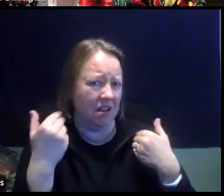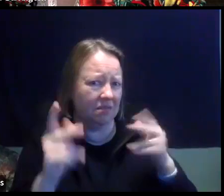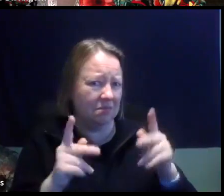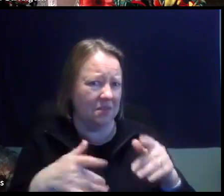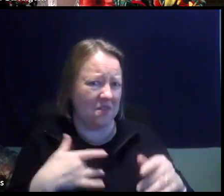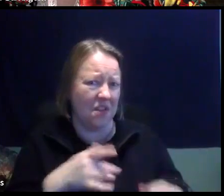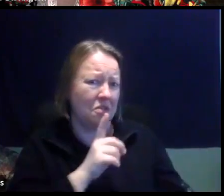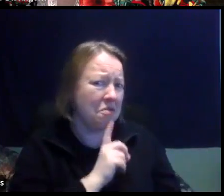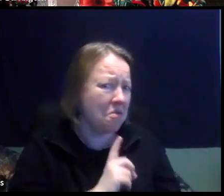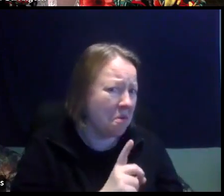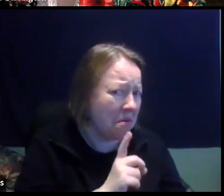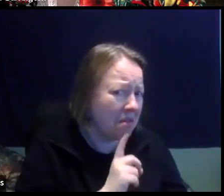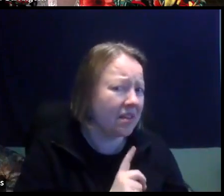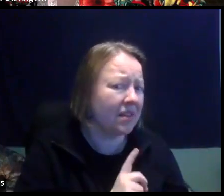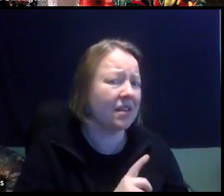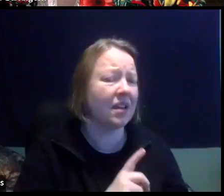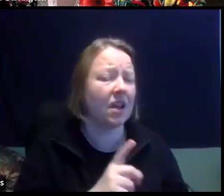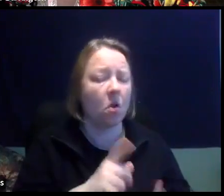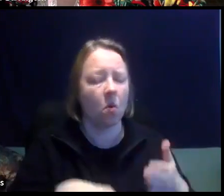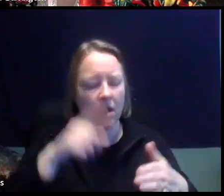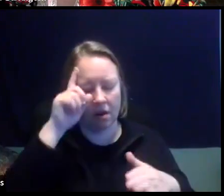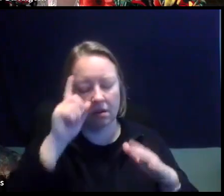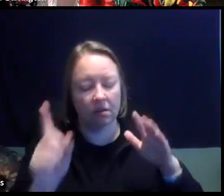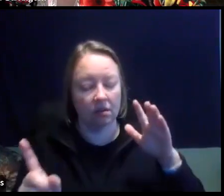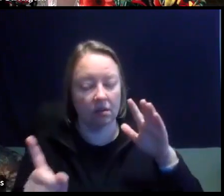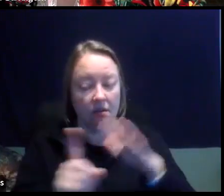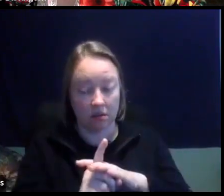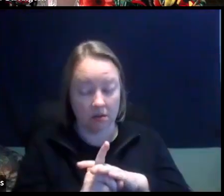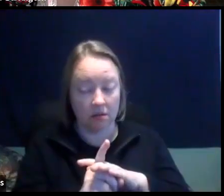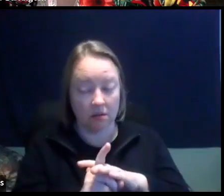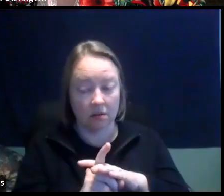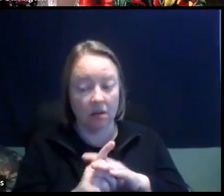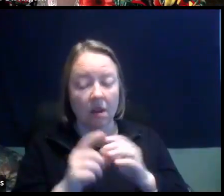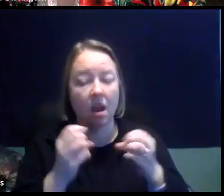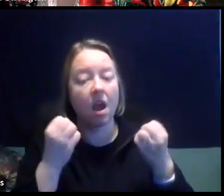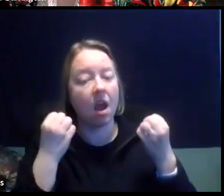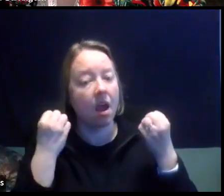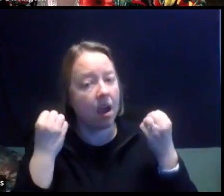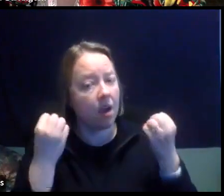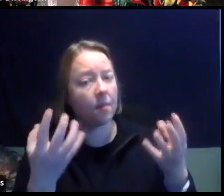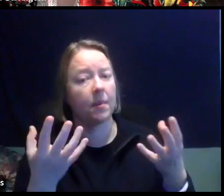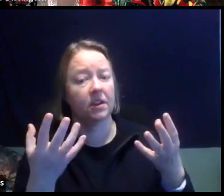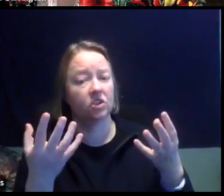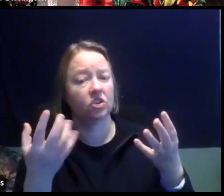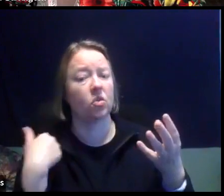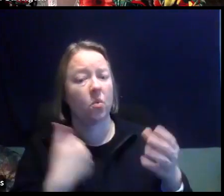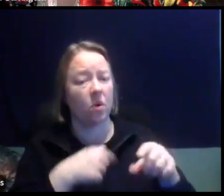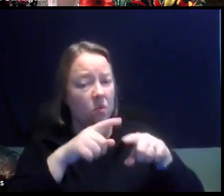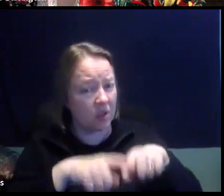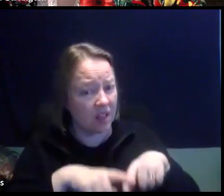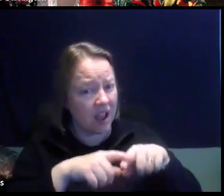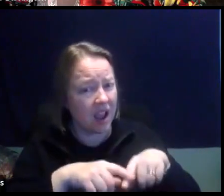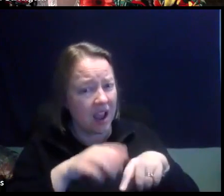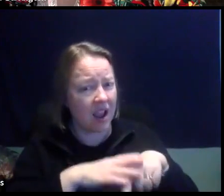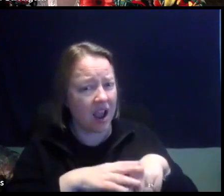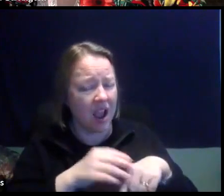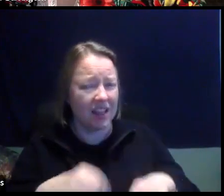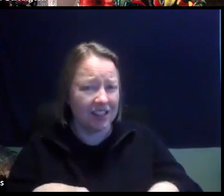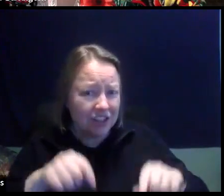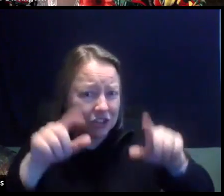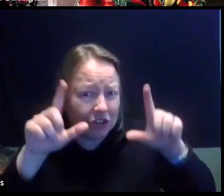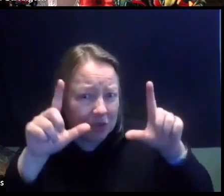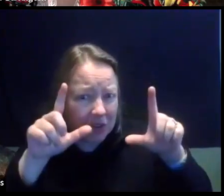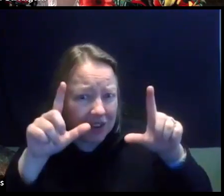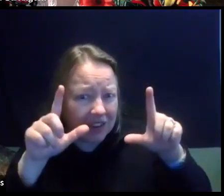And what kind of popped into my head was how much we're relying on screen time. And